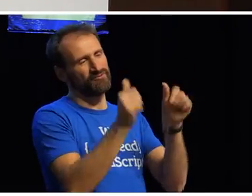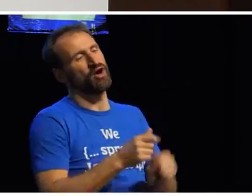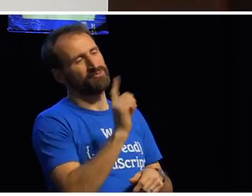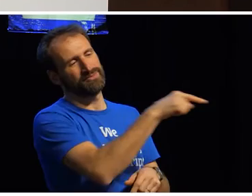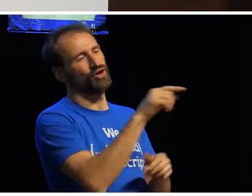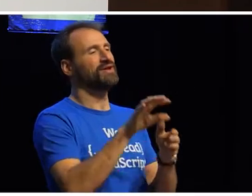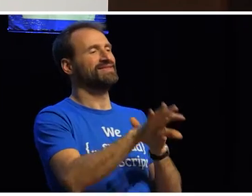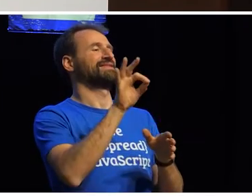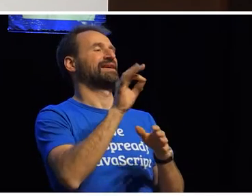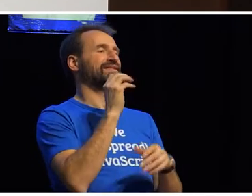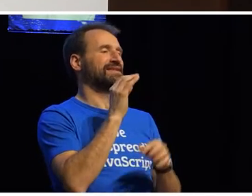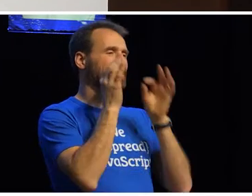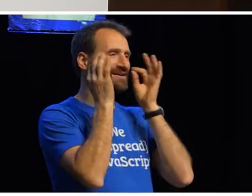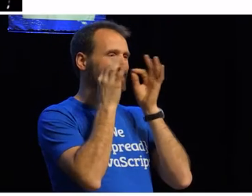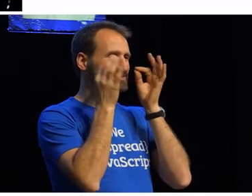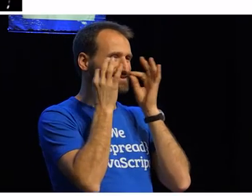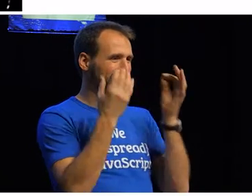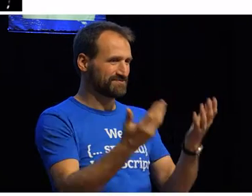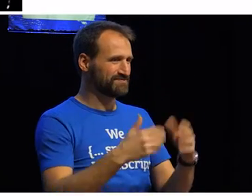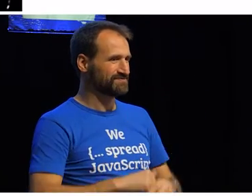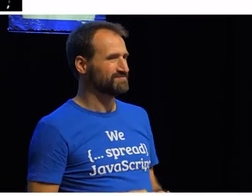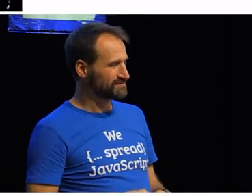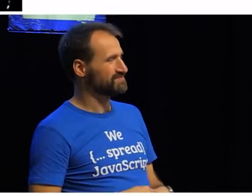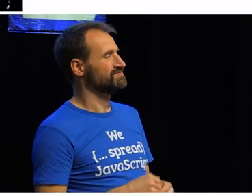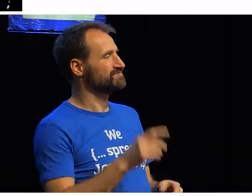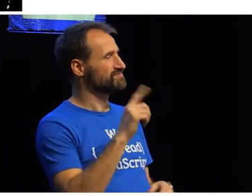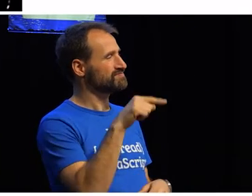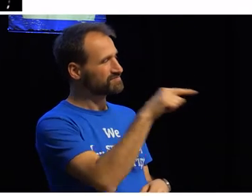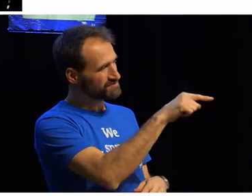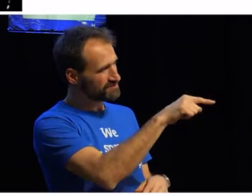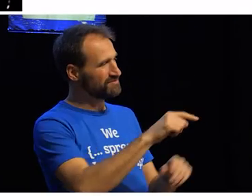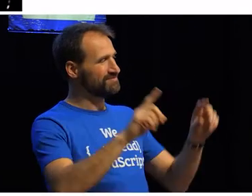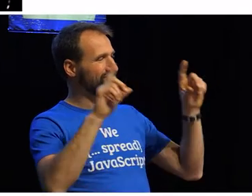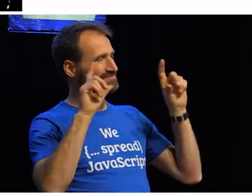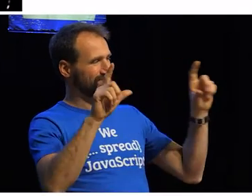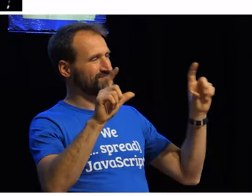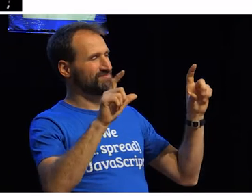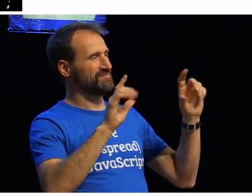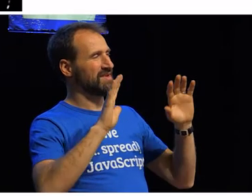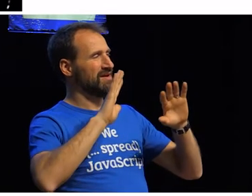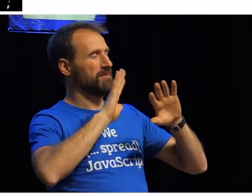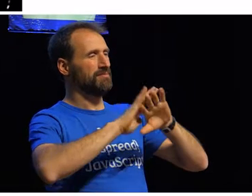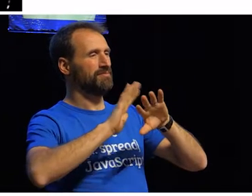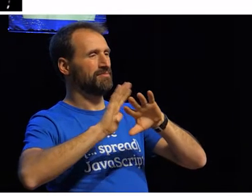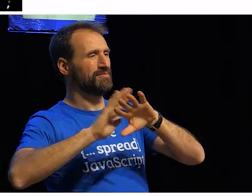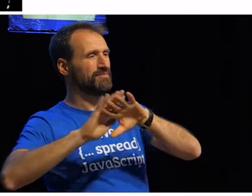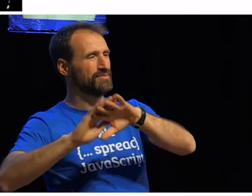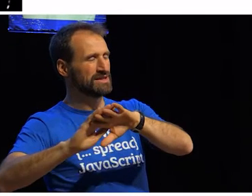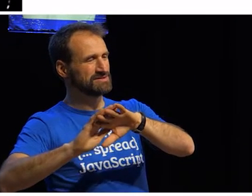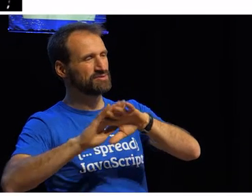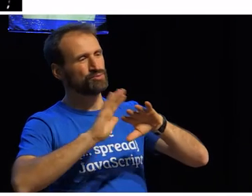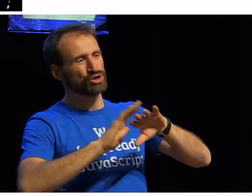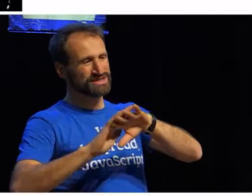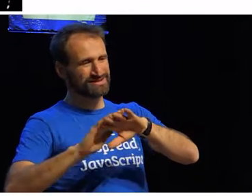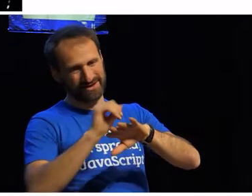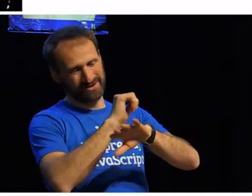So this is what I was saying, I'm finding the edge of the image. So that cat in the left can be defined without,